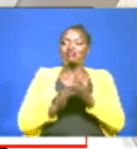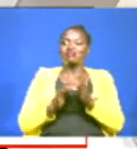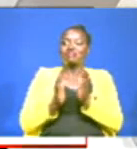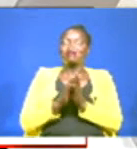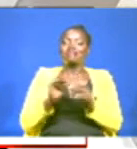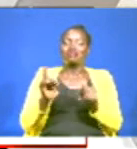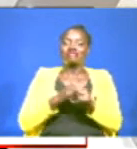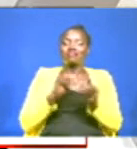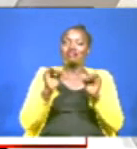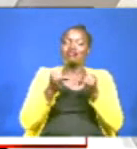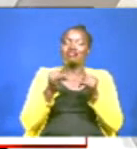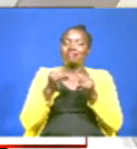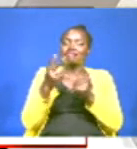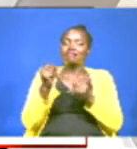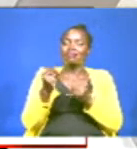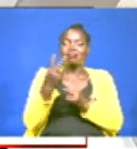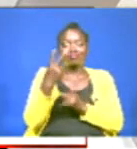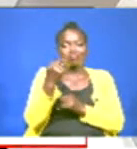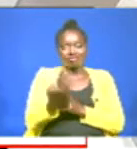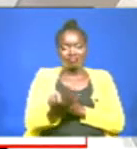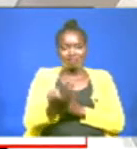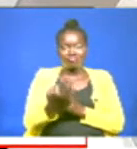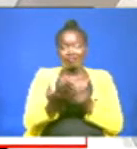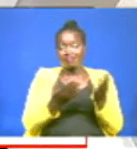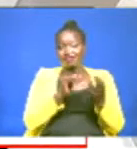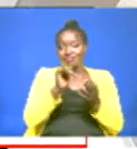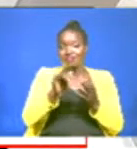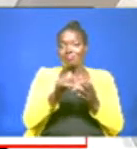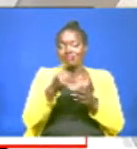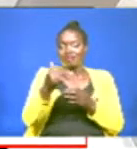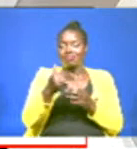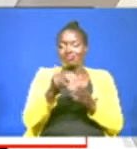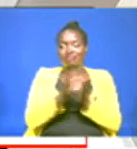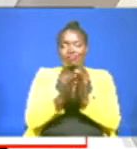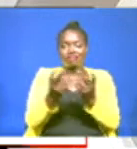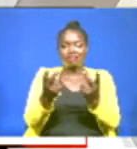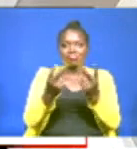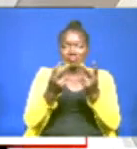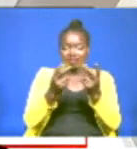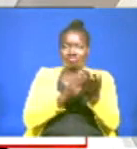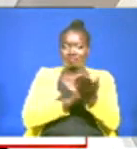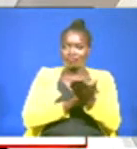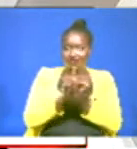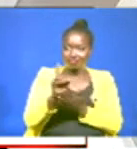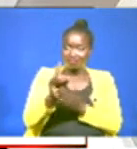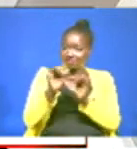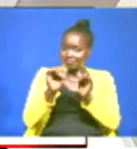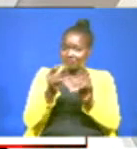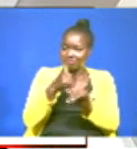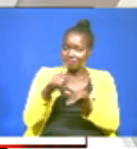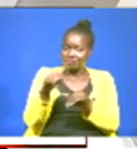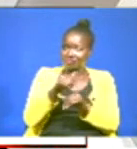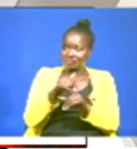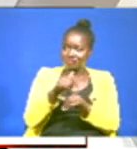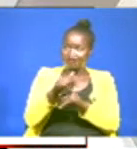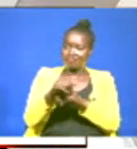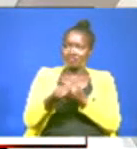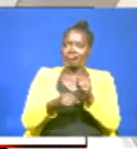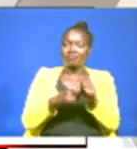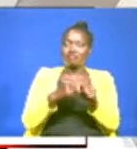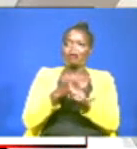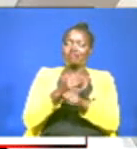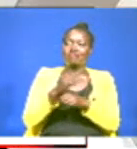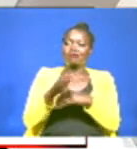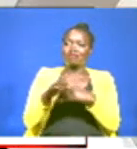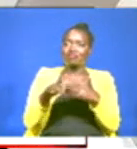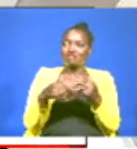of the 2023. We sure do hope that you'll always keep it KBC Channel 1. Stay with us throughout the whole year. Yeah. Yes. Oh,